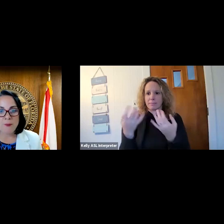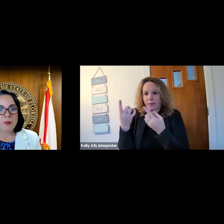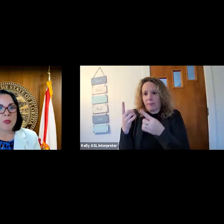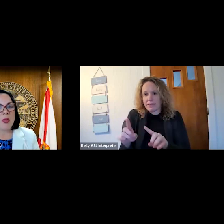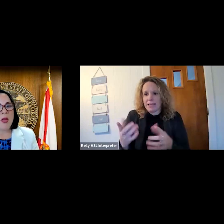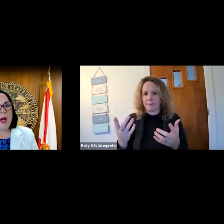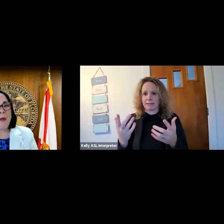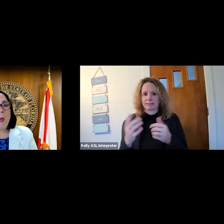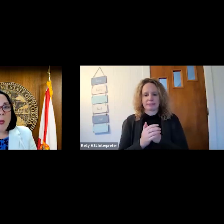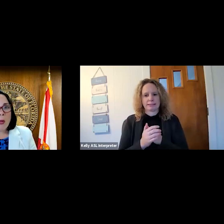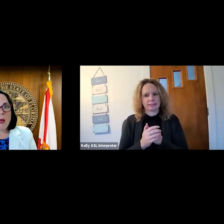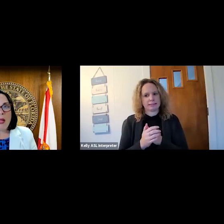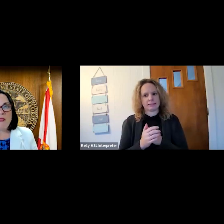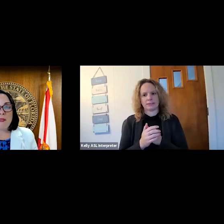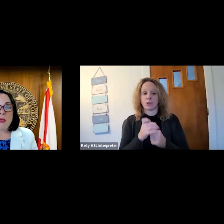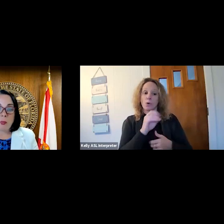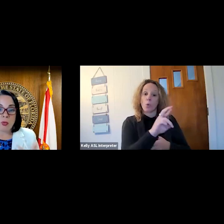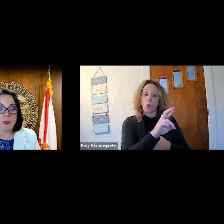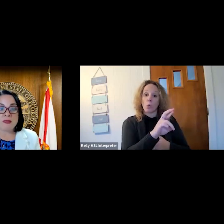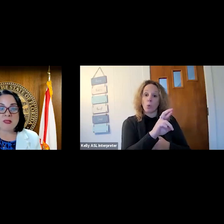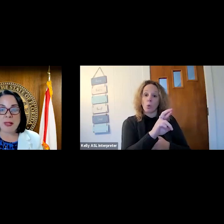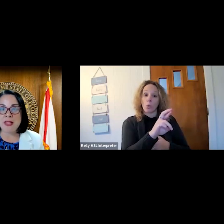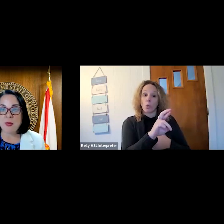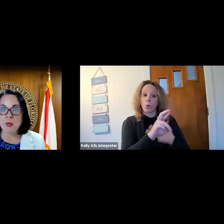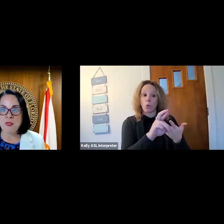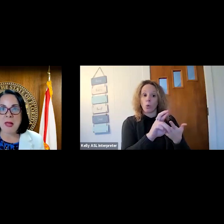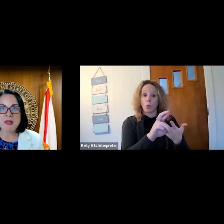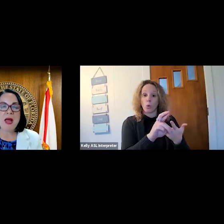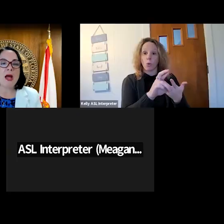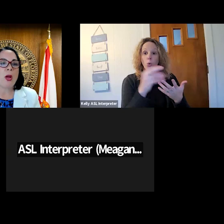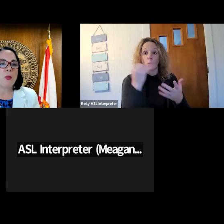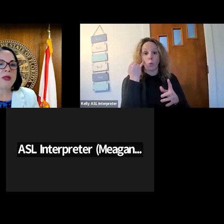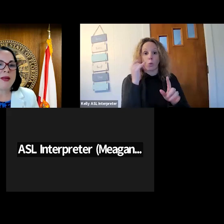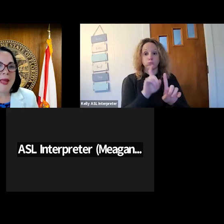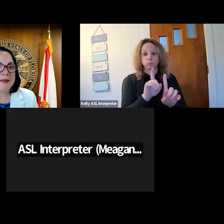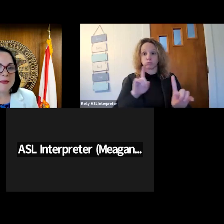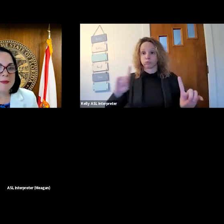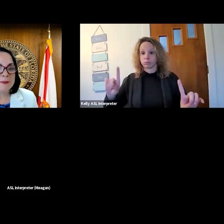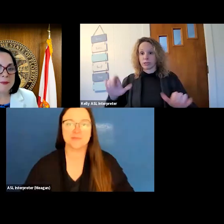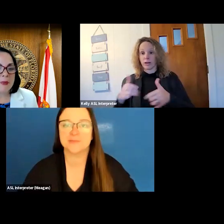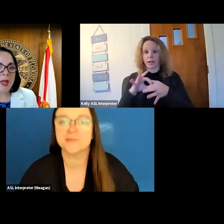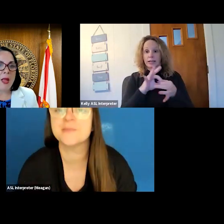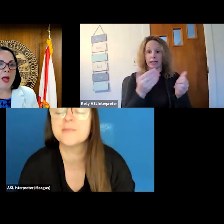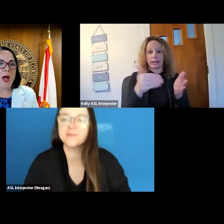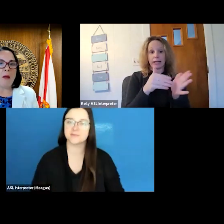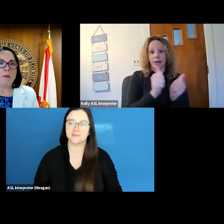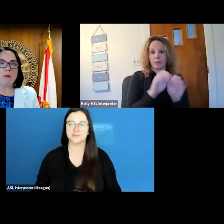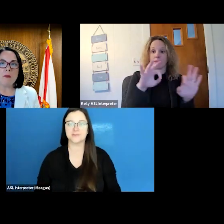on? Or if you've been displaced from your families, how do I reconnect?